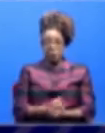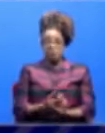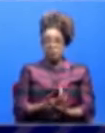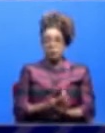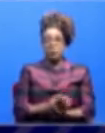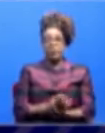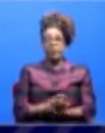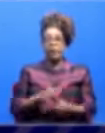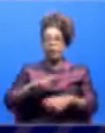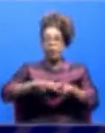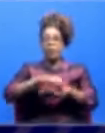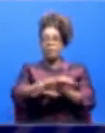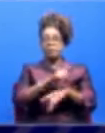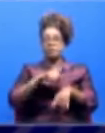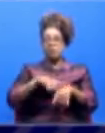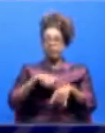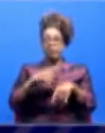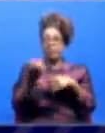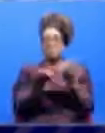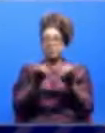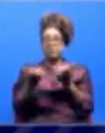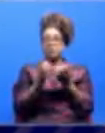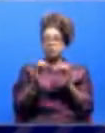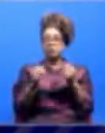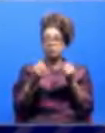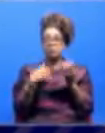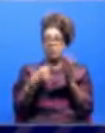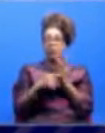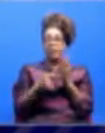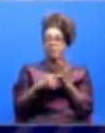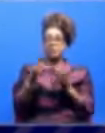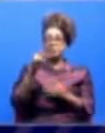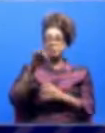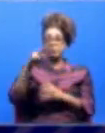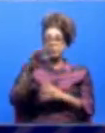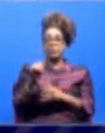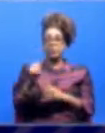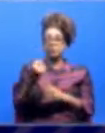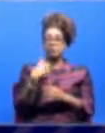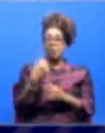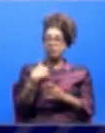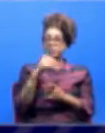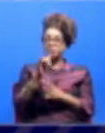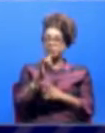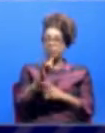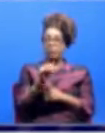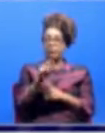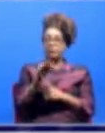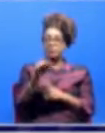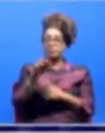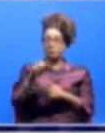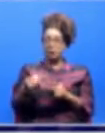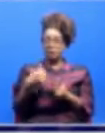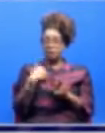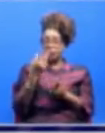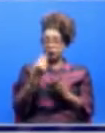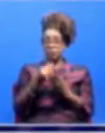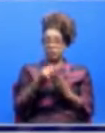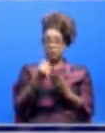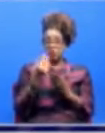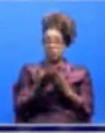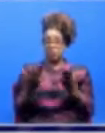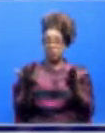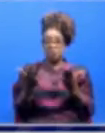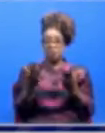A very good evening. It is time for business news, and my name is Nina Shaban. Now, we start off with the value of unclaimed financial assets has risen